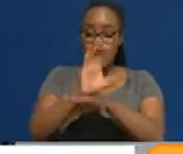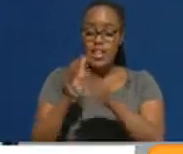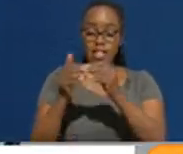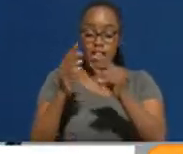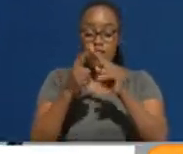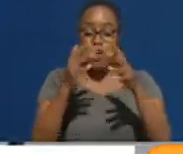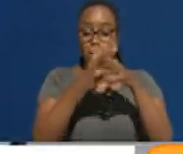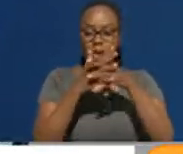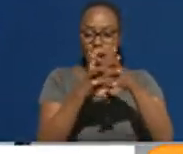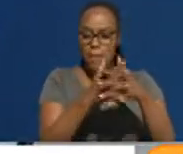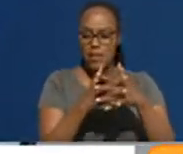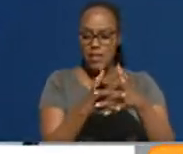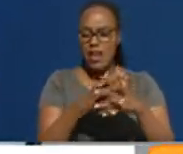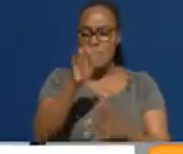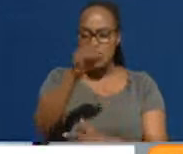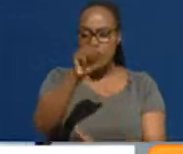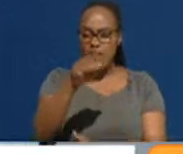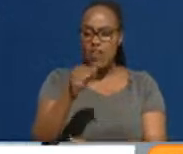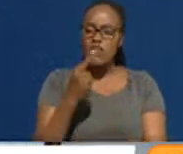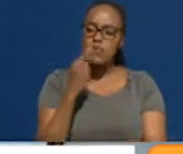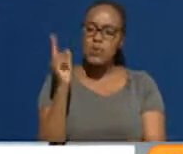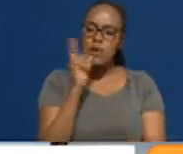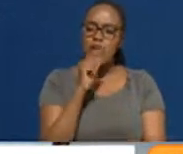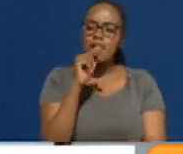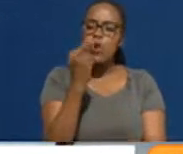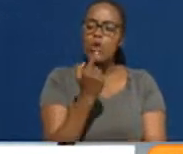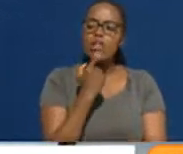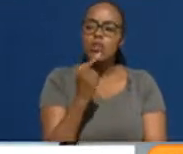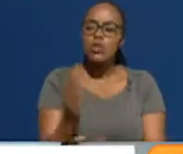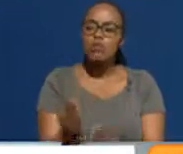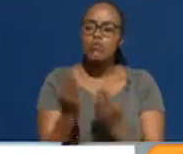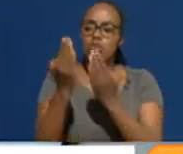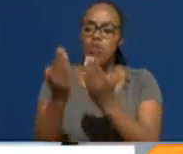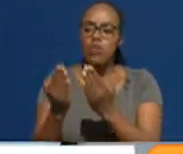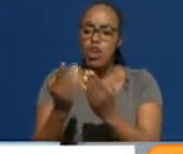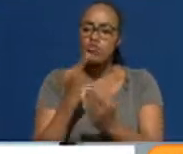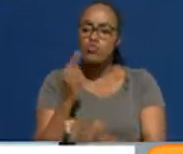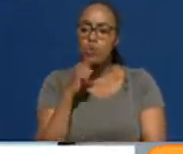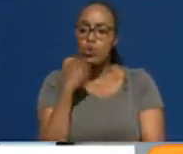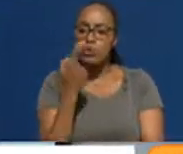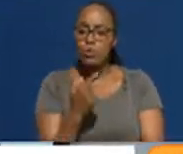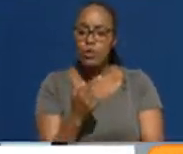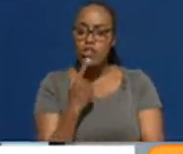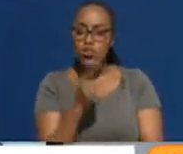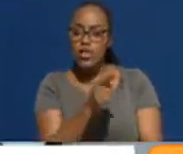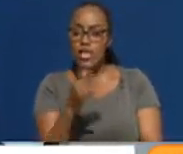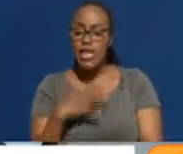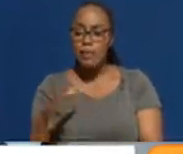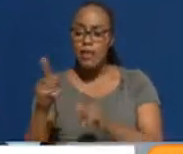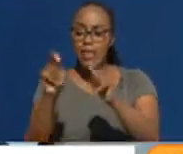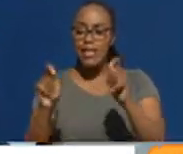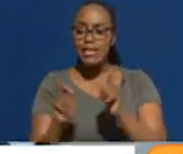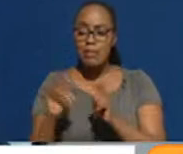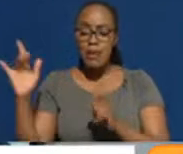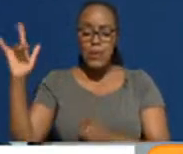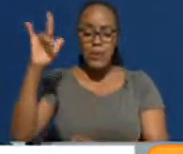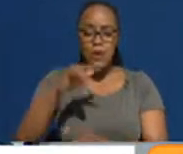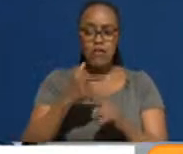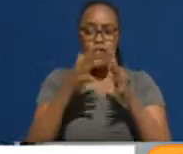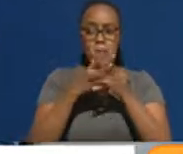U.S. Yes. We are told he said he will hand over. Yes. Oh, you are told. Spoons. I'm saying. And the team that came from the